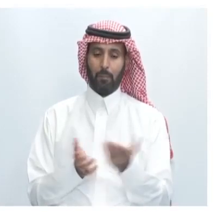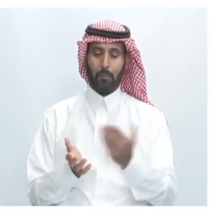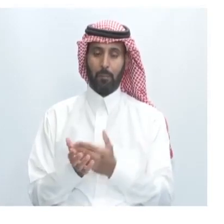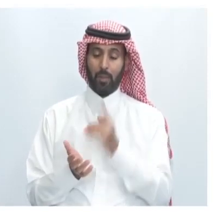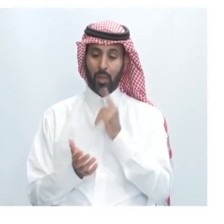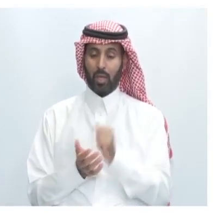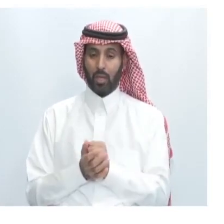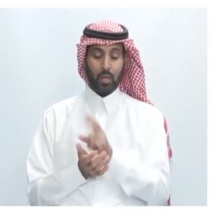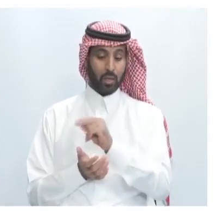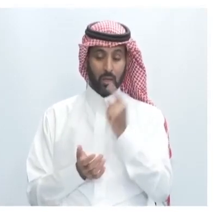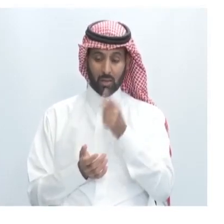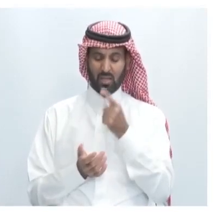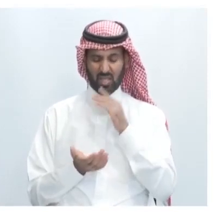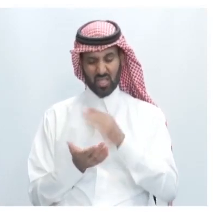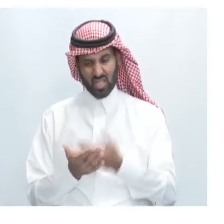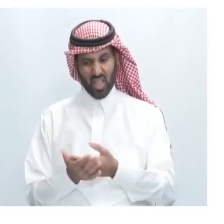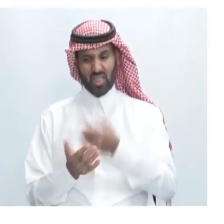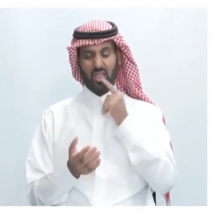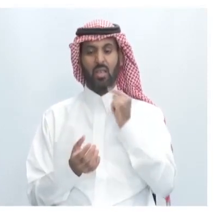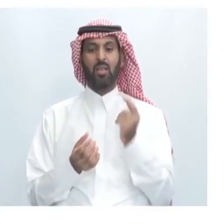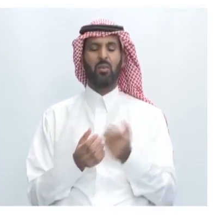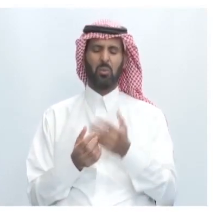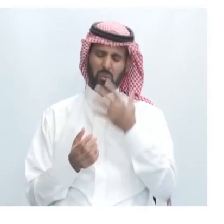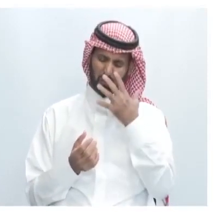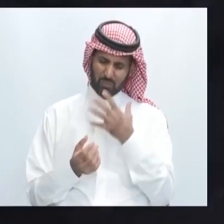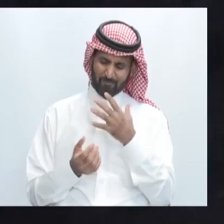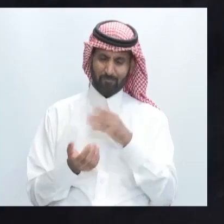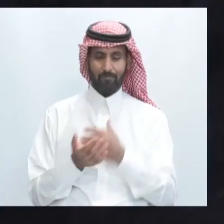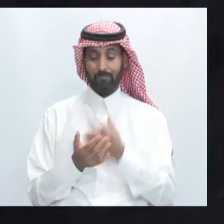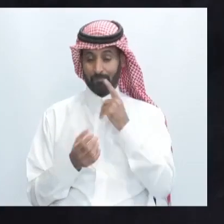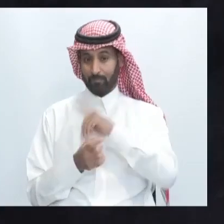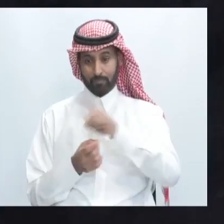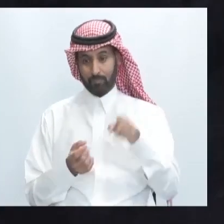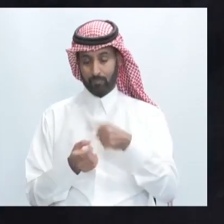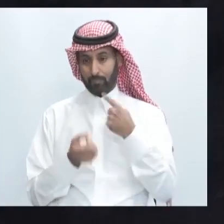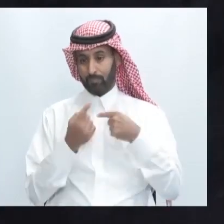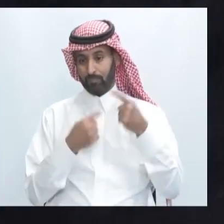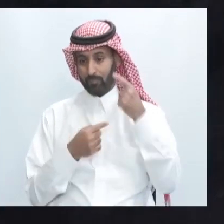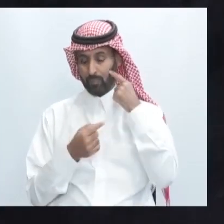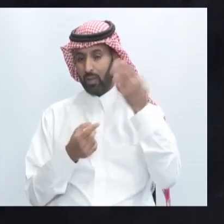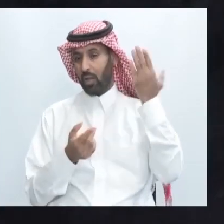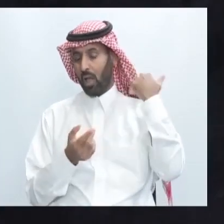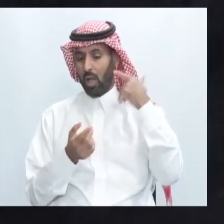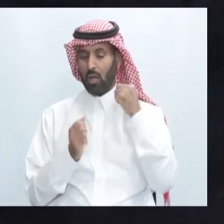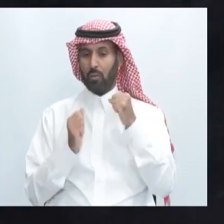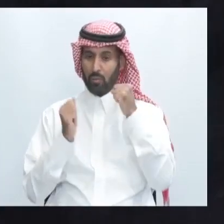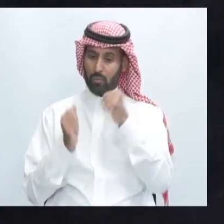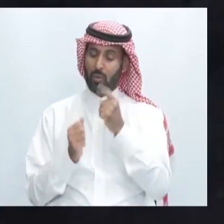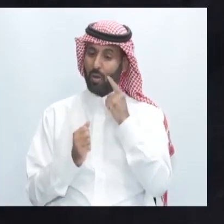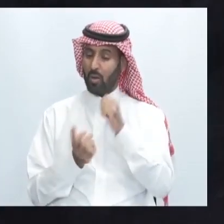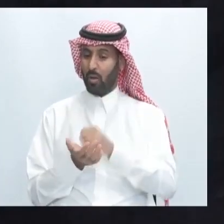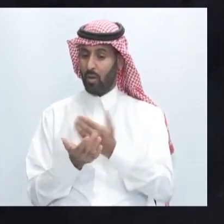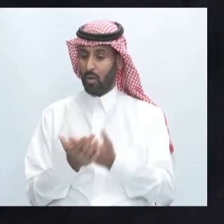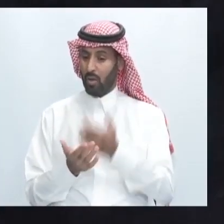Here they say black symbolizes death and mourning. That's why most cultures in the world, when they go to funerals, they wear